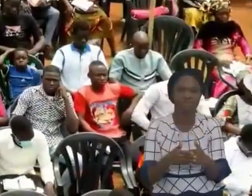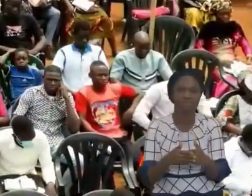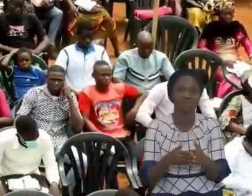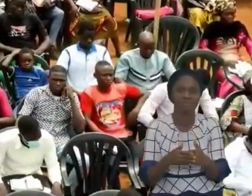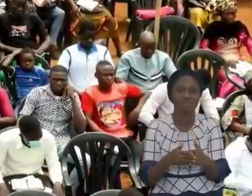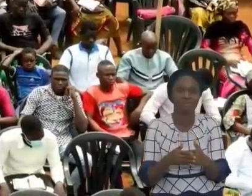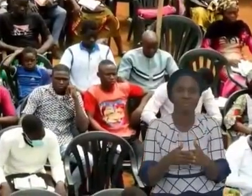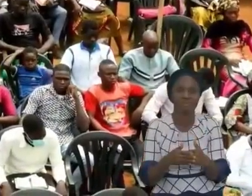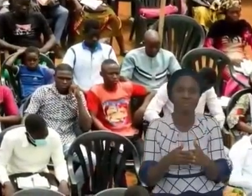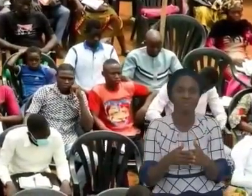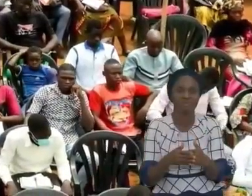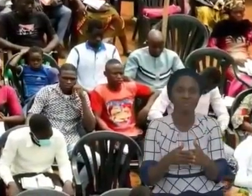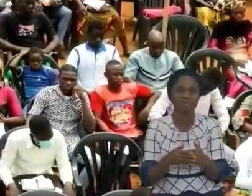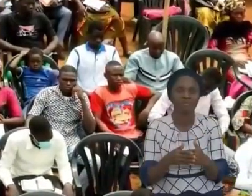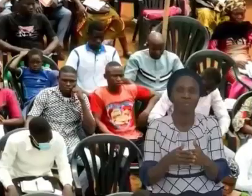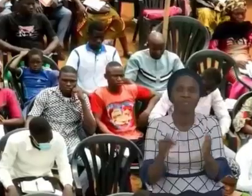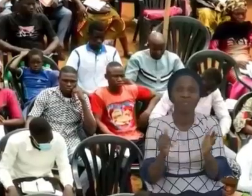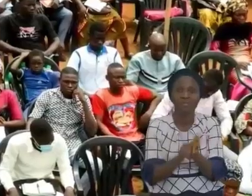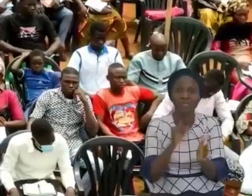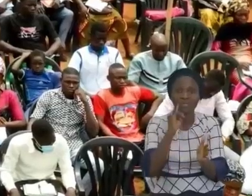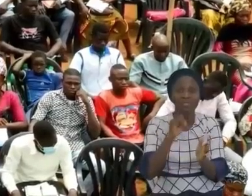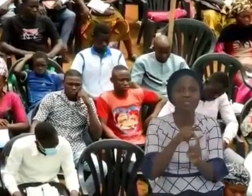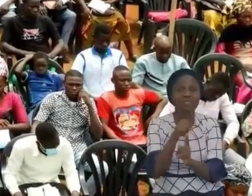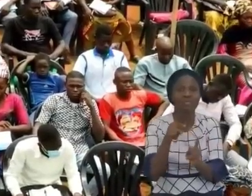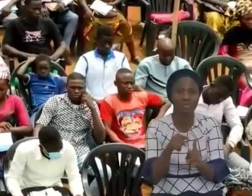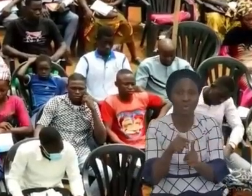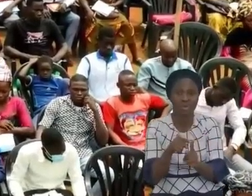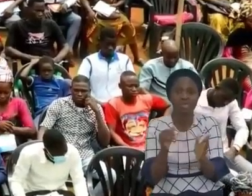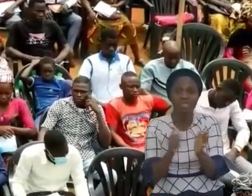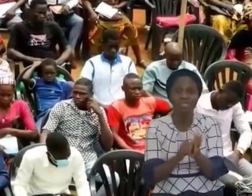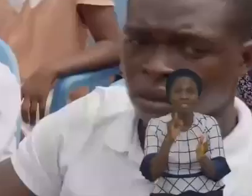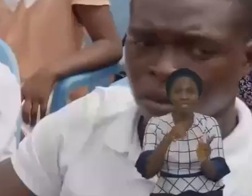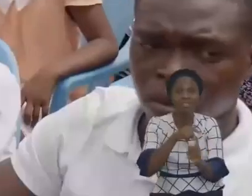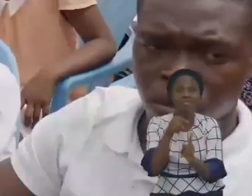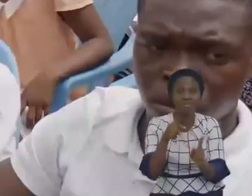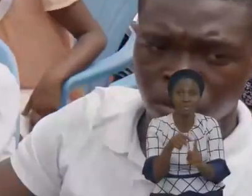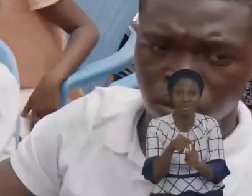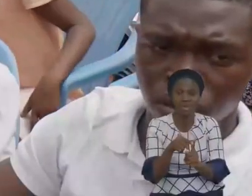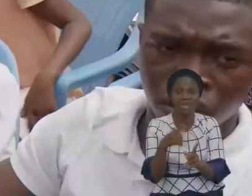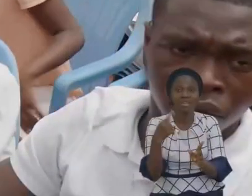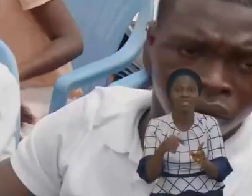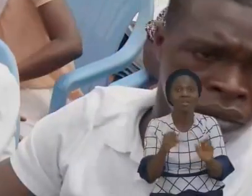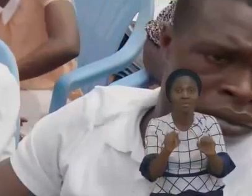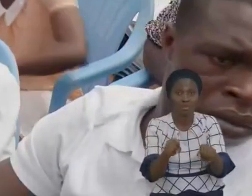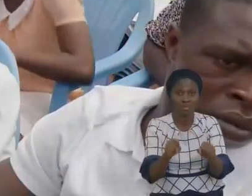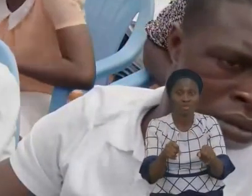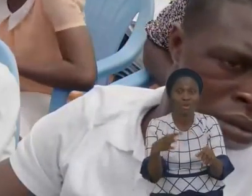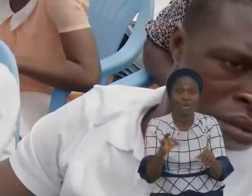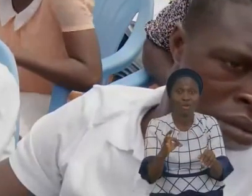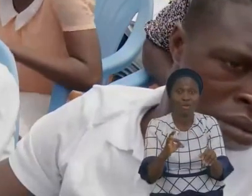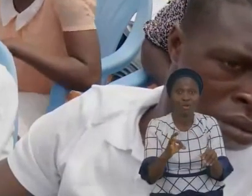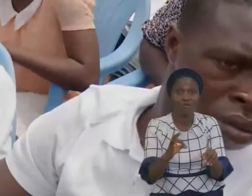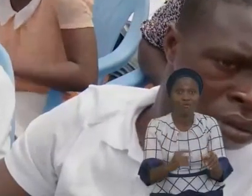That's when the possibility of going up higher will happen in your